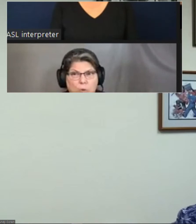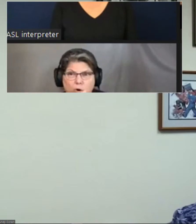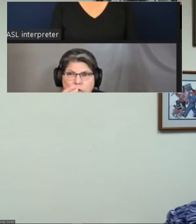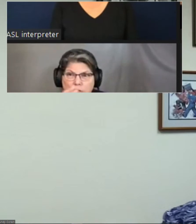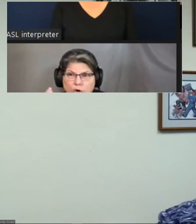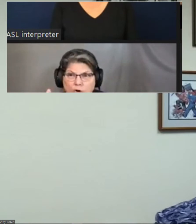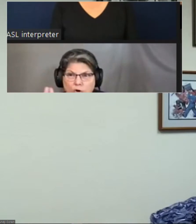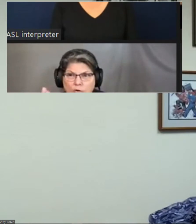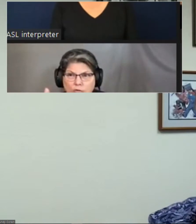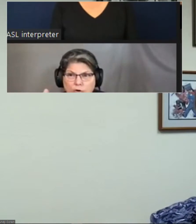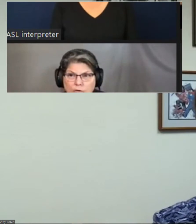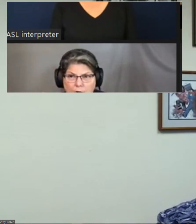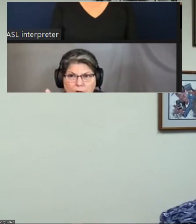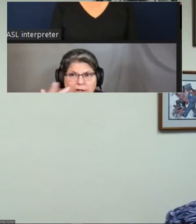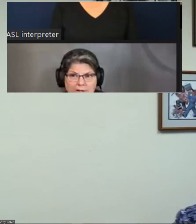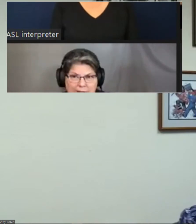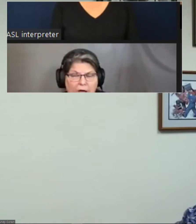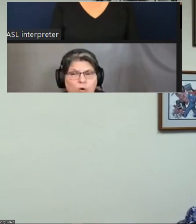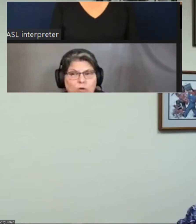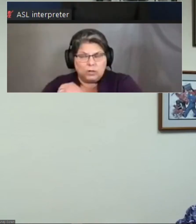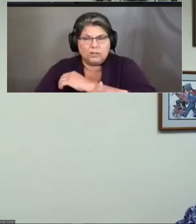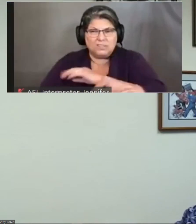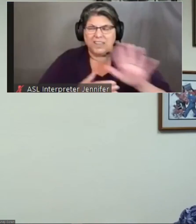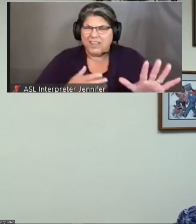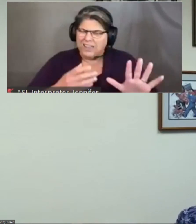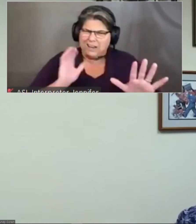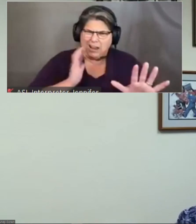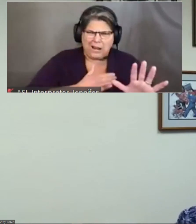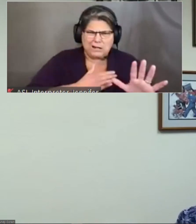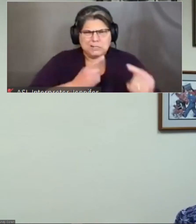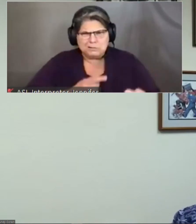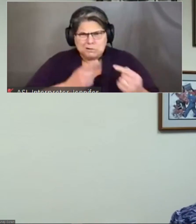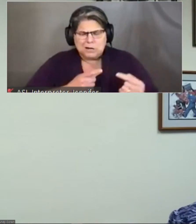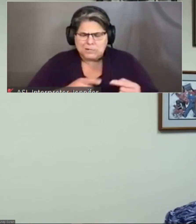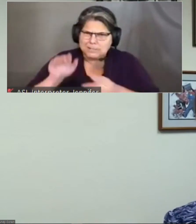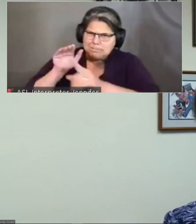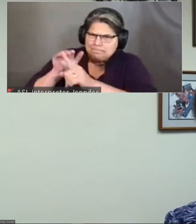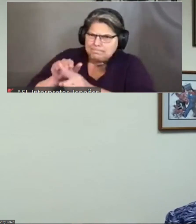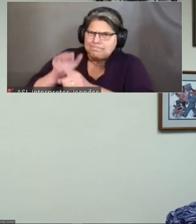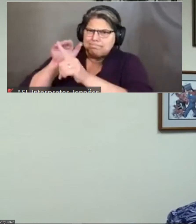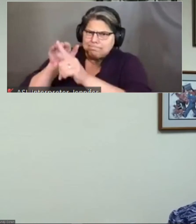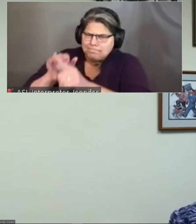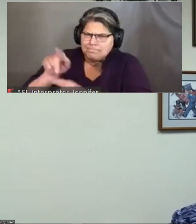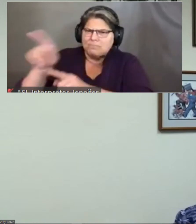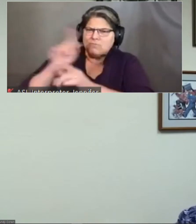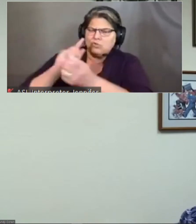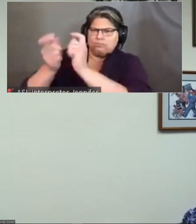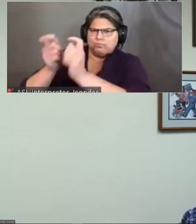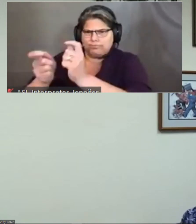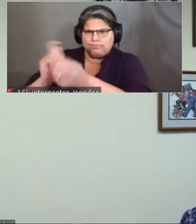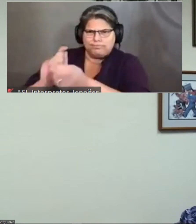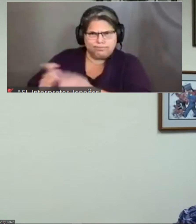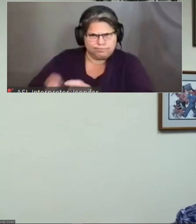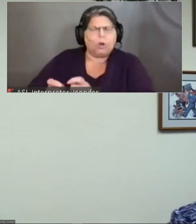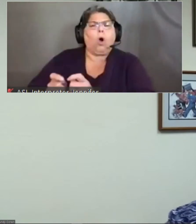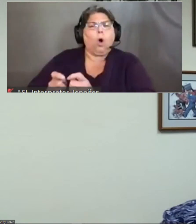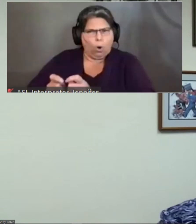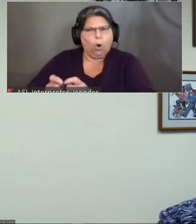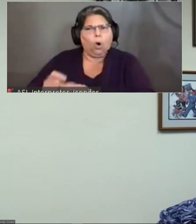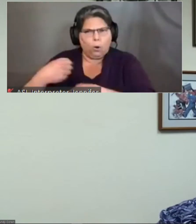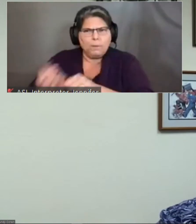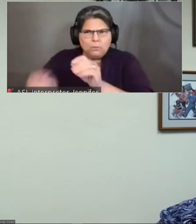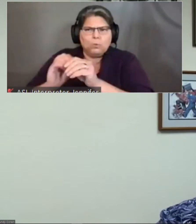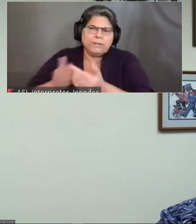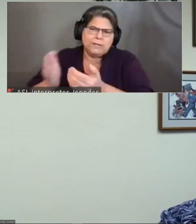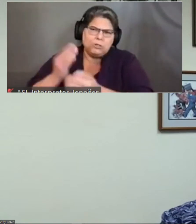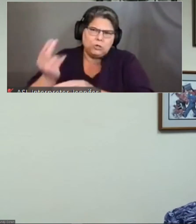lot of feedback working with their IT people, and many corrections have happened in the last month that have made it much more user-friendly